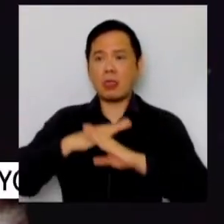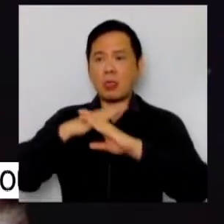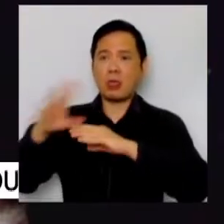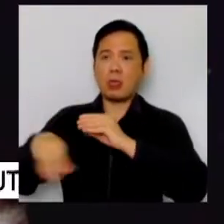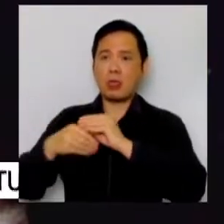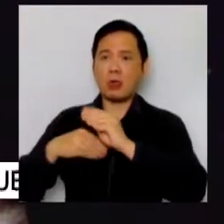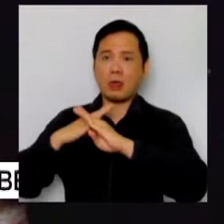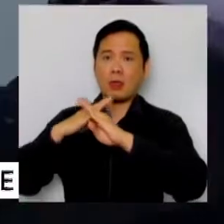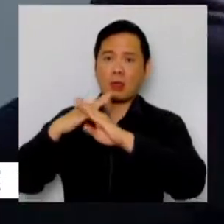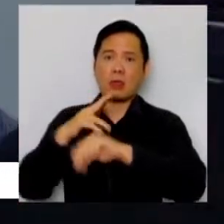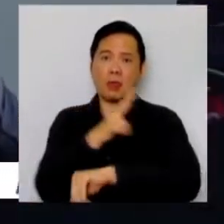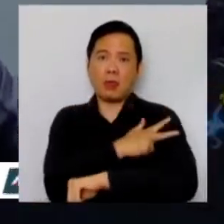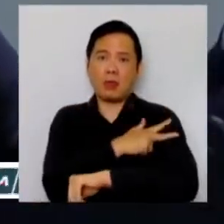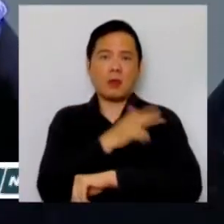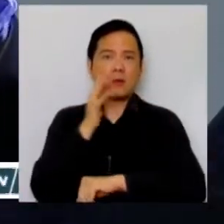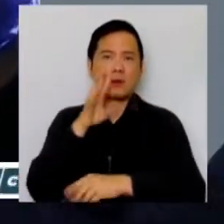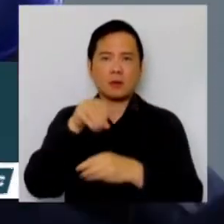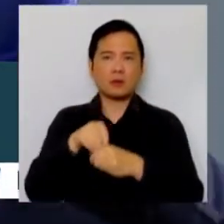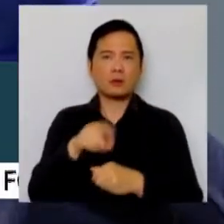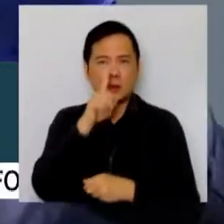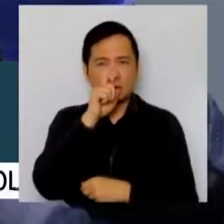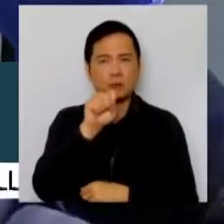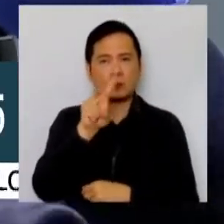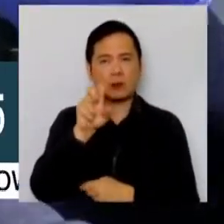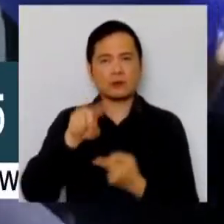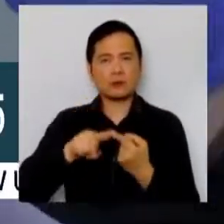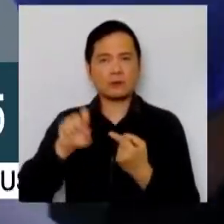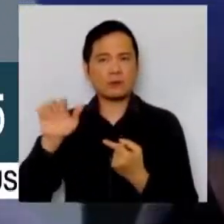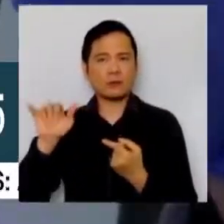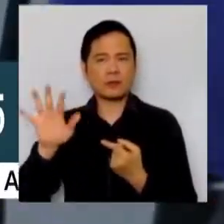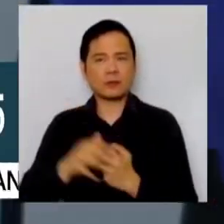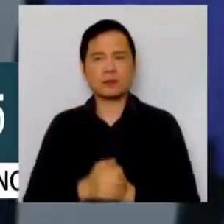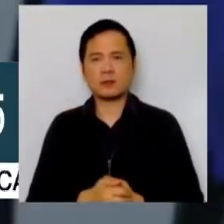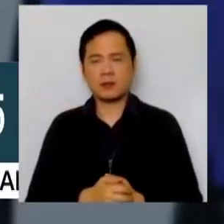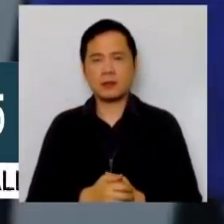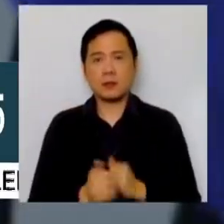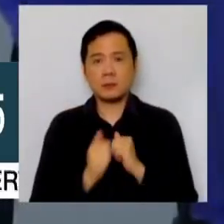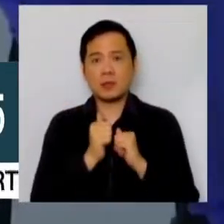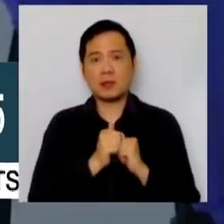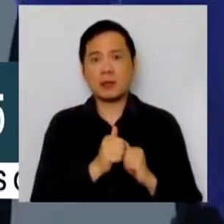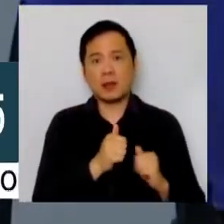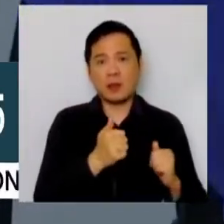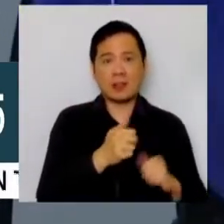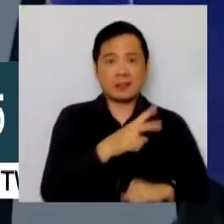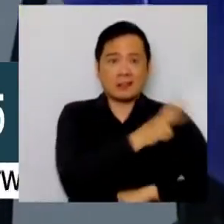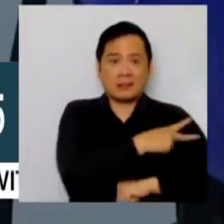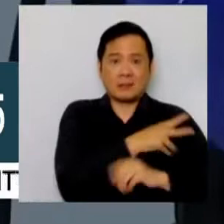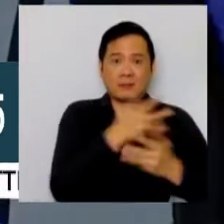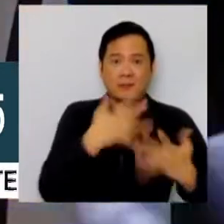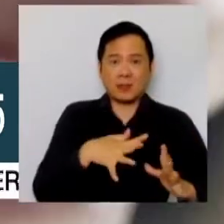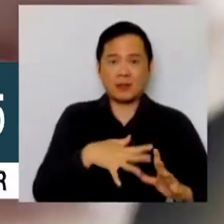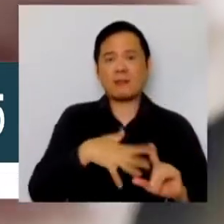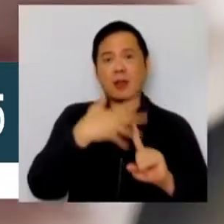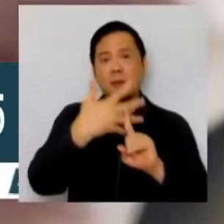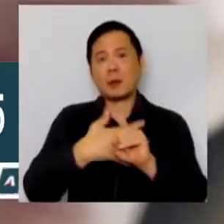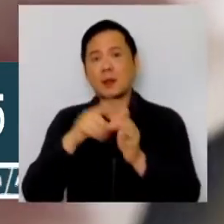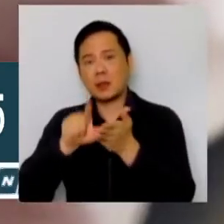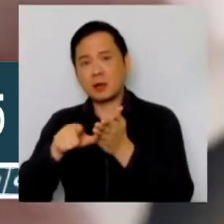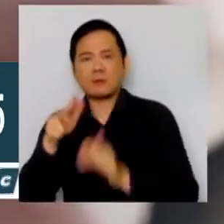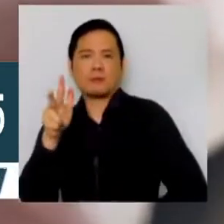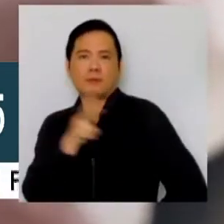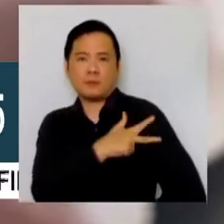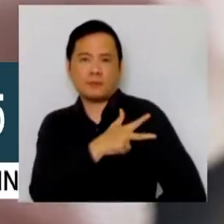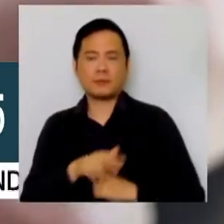to 15-year-olds. The booster dose is to be given at least 5 months after their second dose. The FDA had authorized